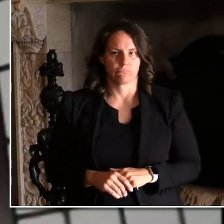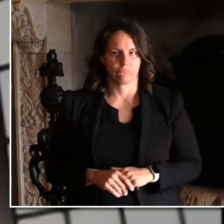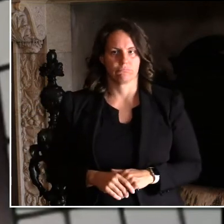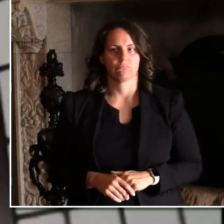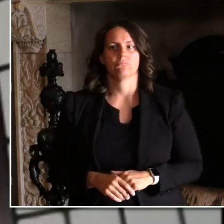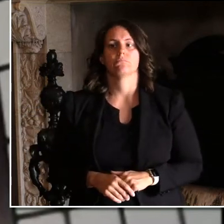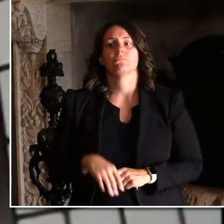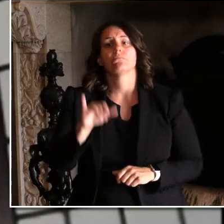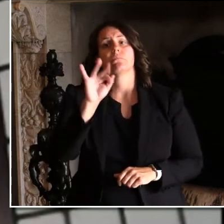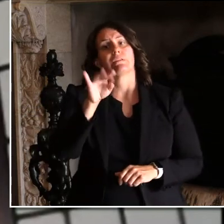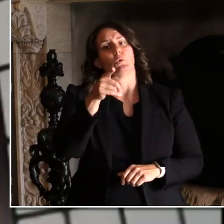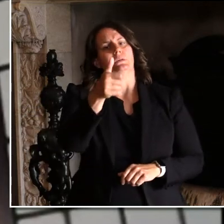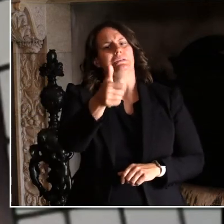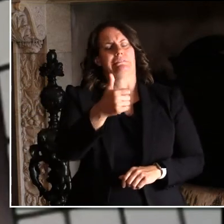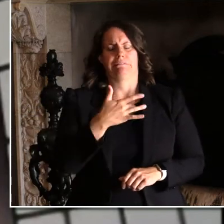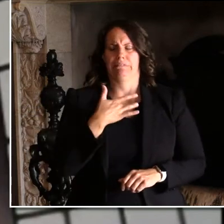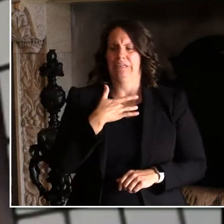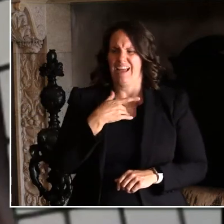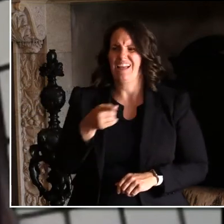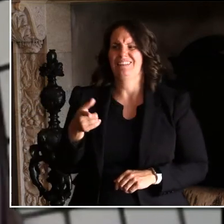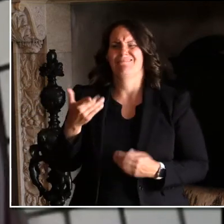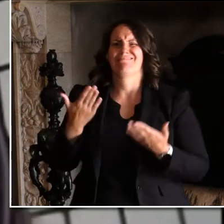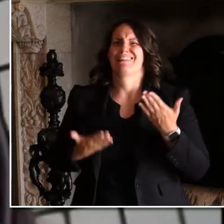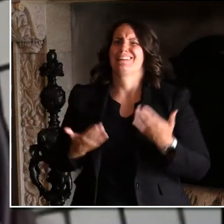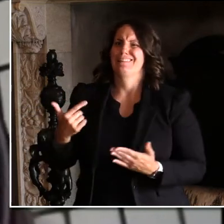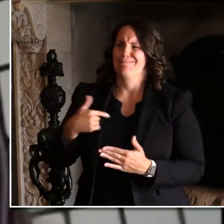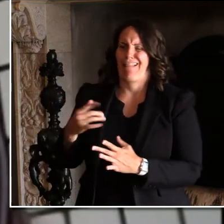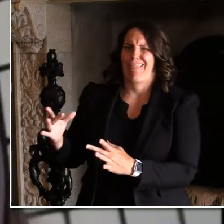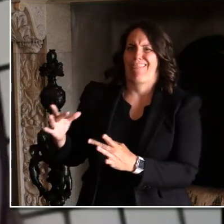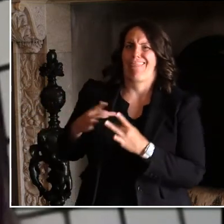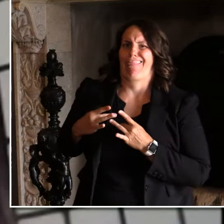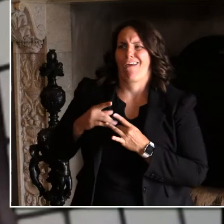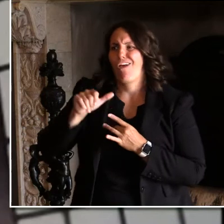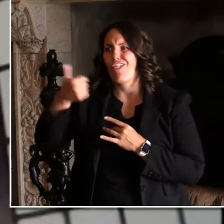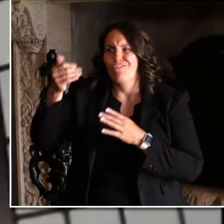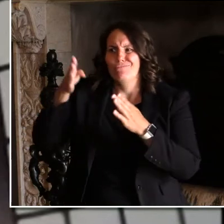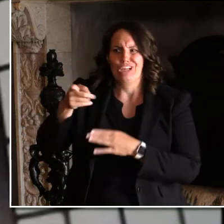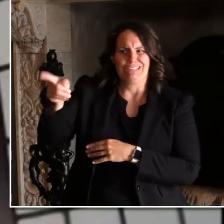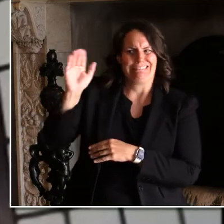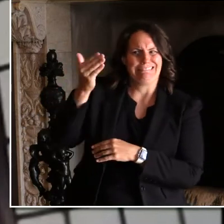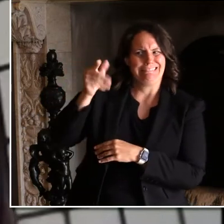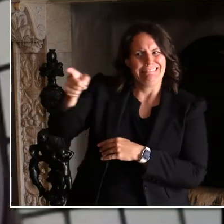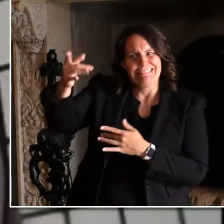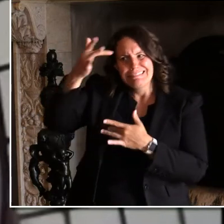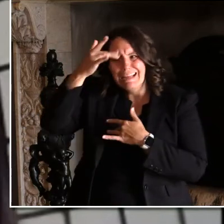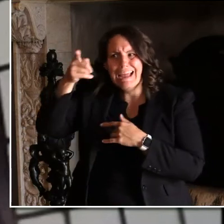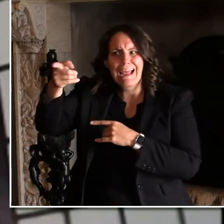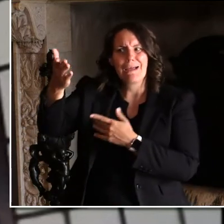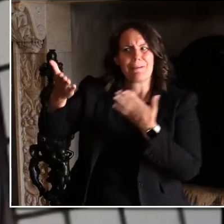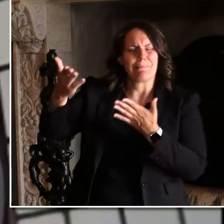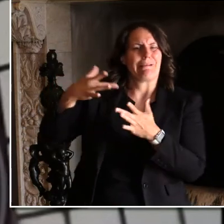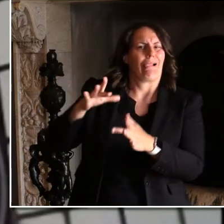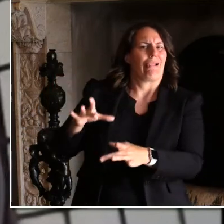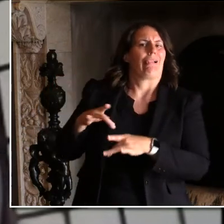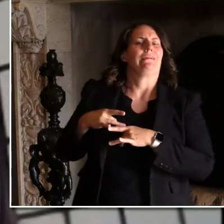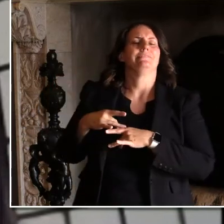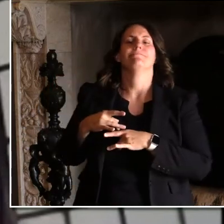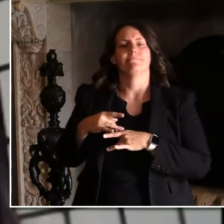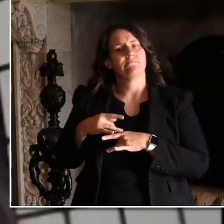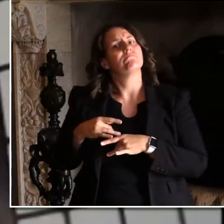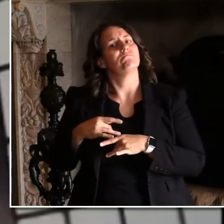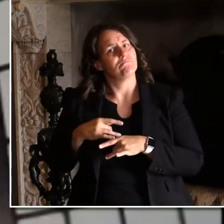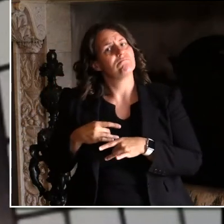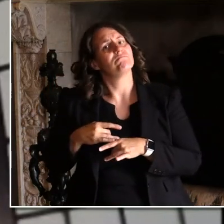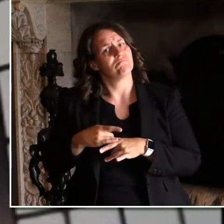that we want to make sure that people understand that they should be able to obtain a test, understanding that there